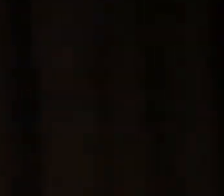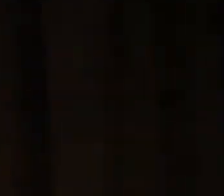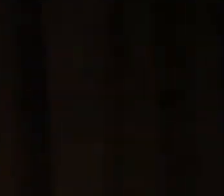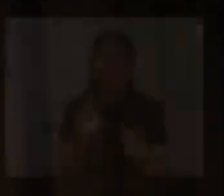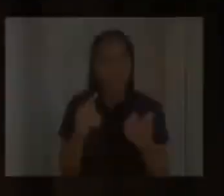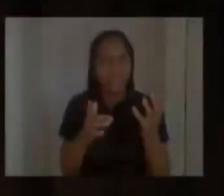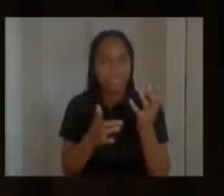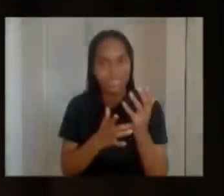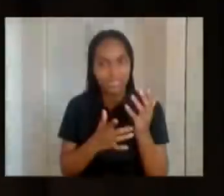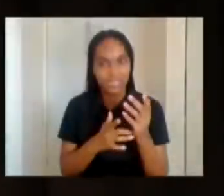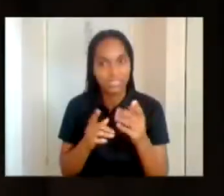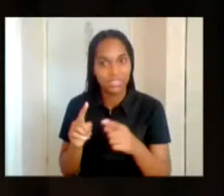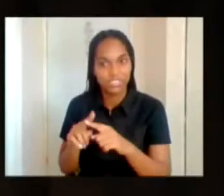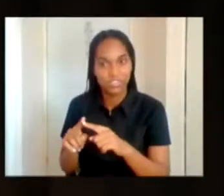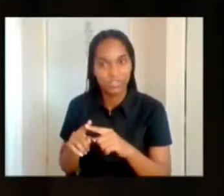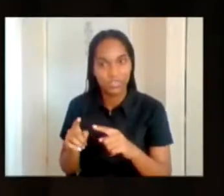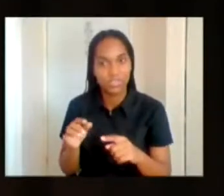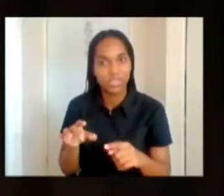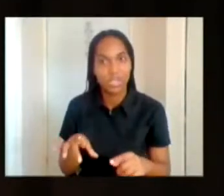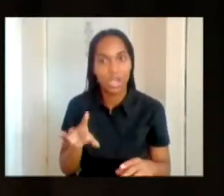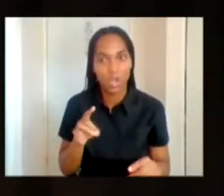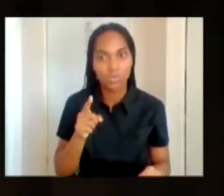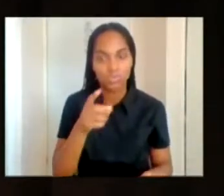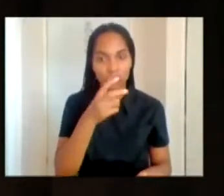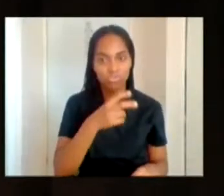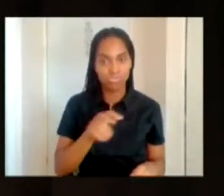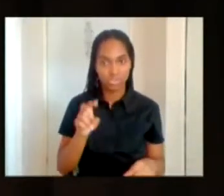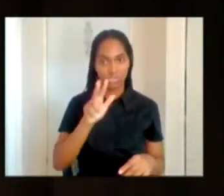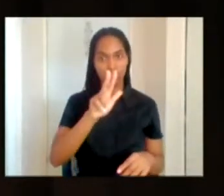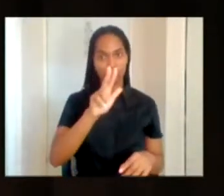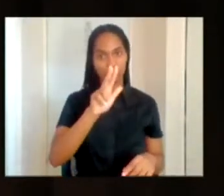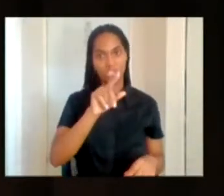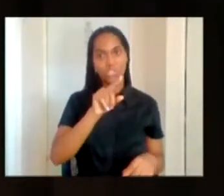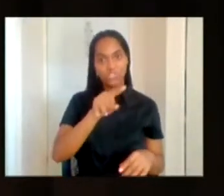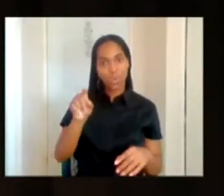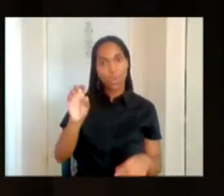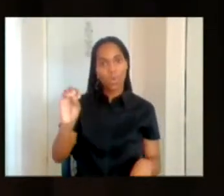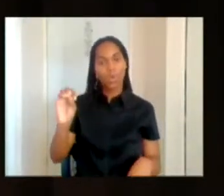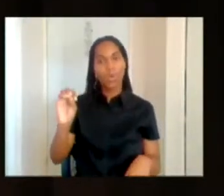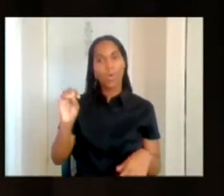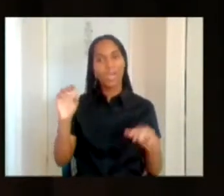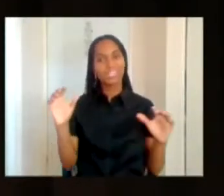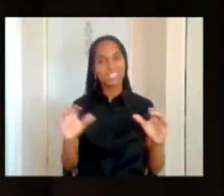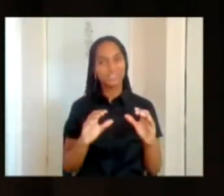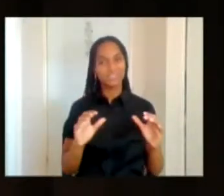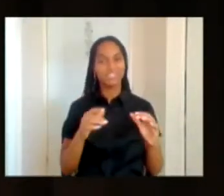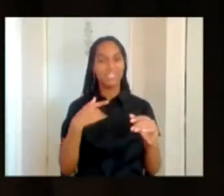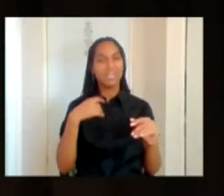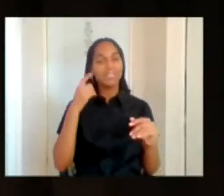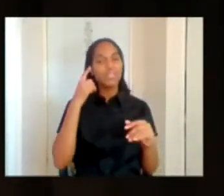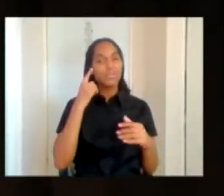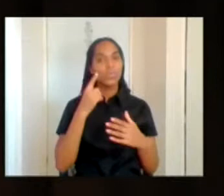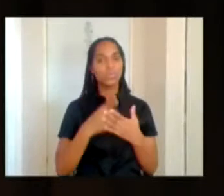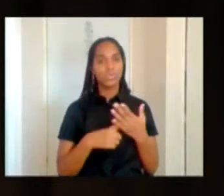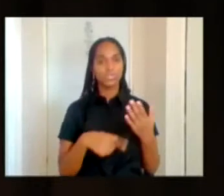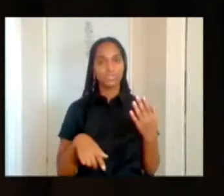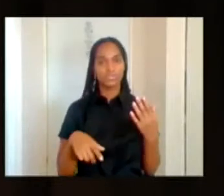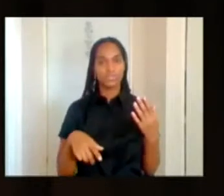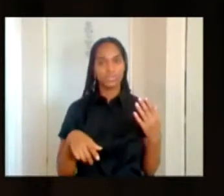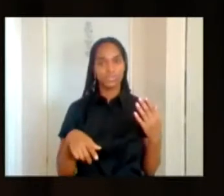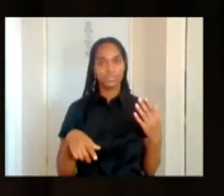aspects of underpinning how you transmit 3.0, the interactivity, and I think I